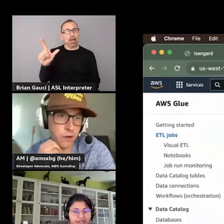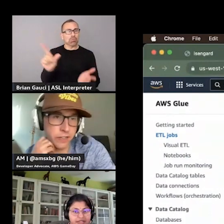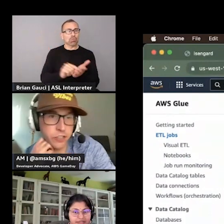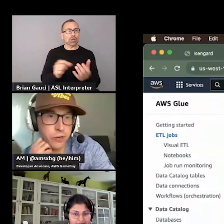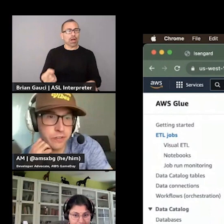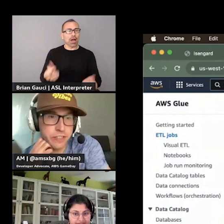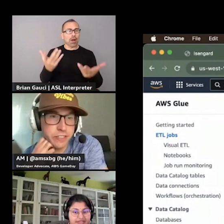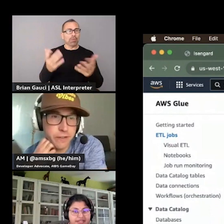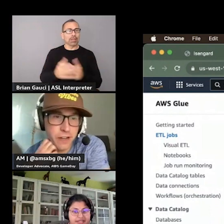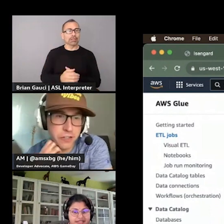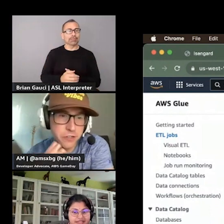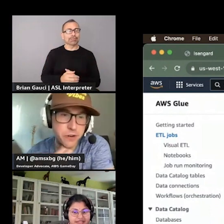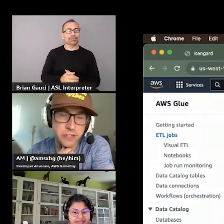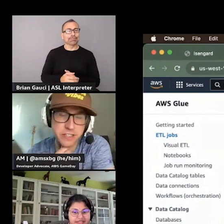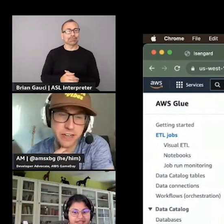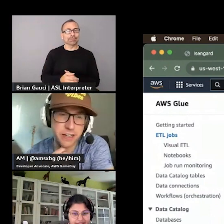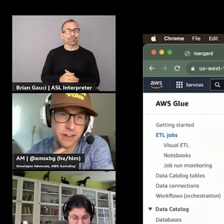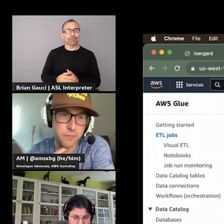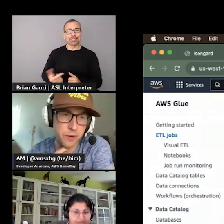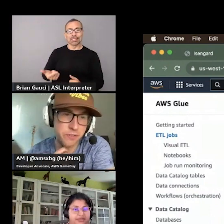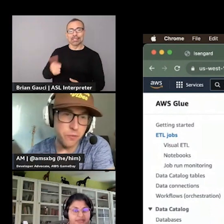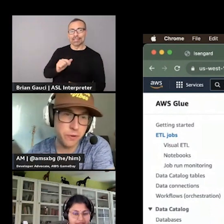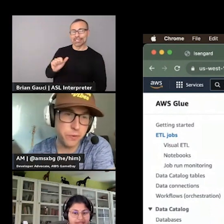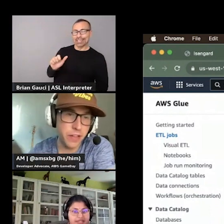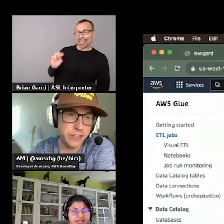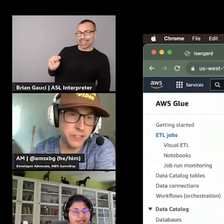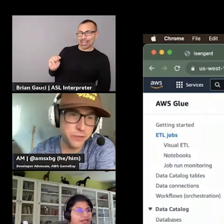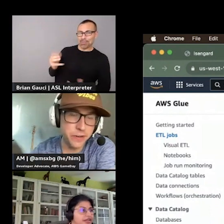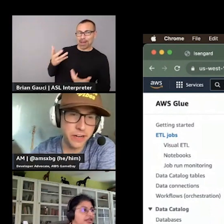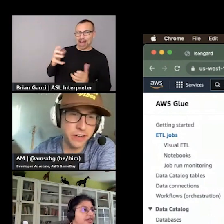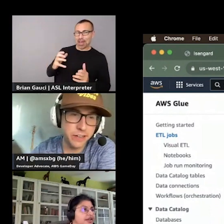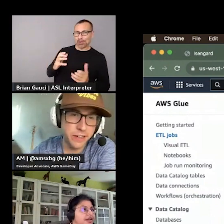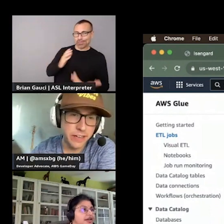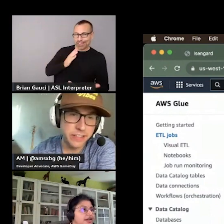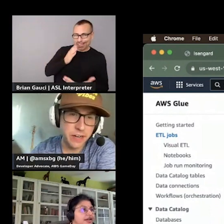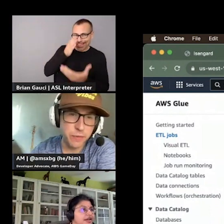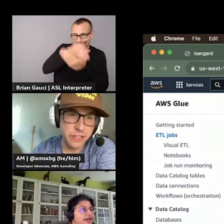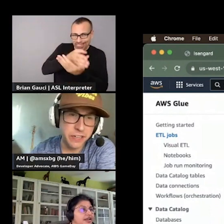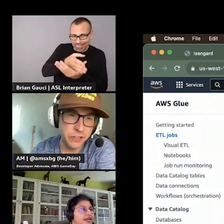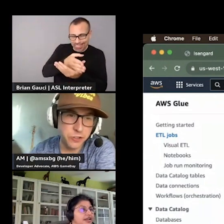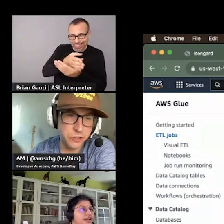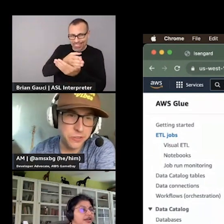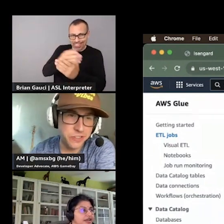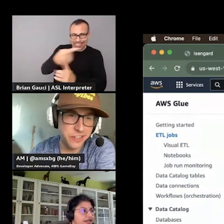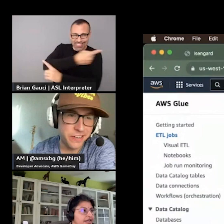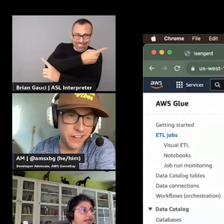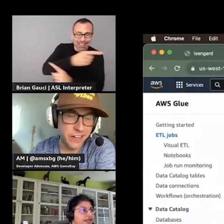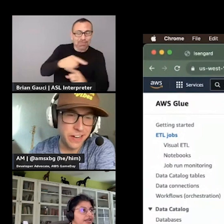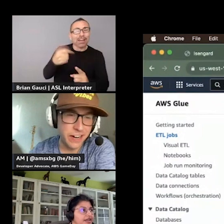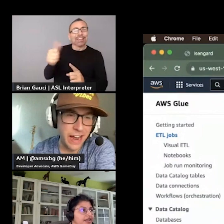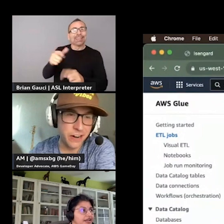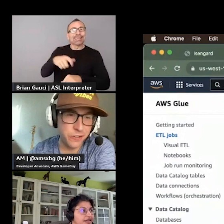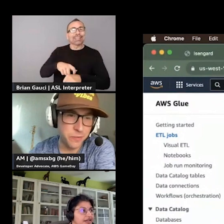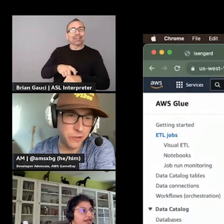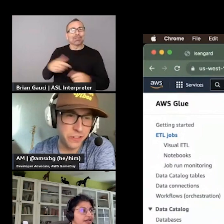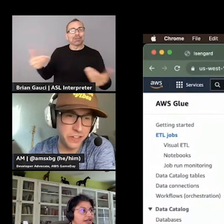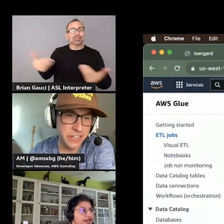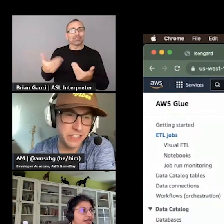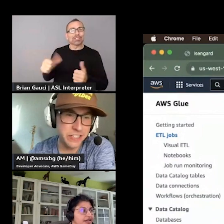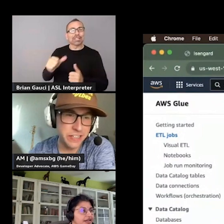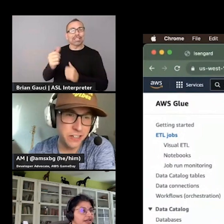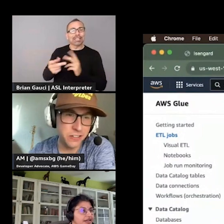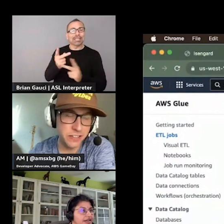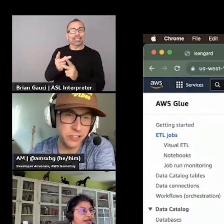I don't want to totally derail you, Arti, Sure. but we like to, anytime we introduce any kind of acronym or